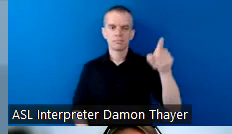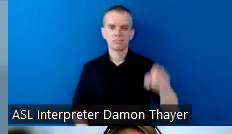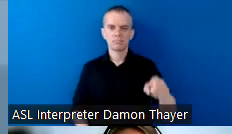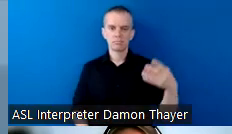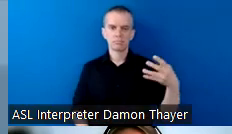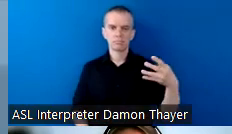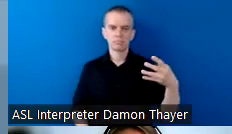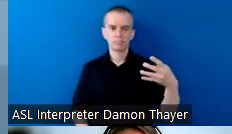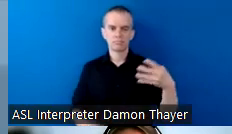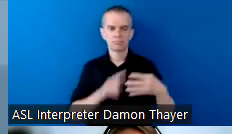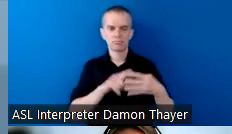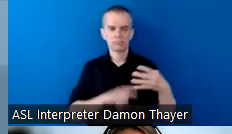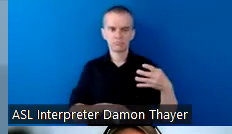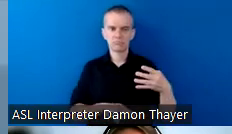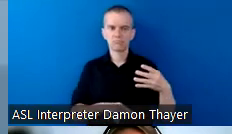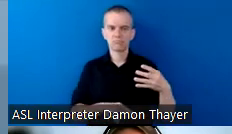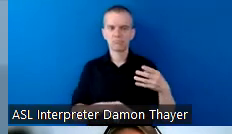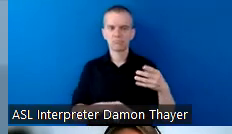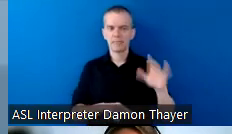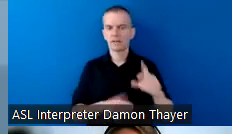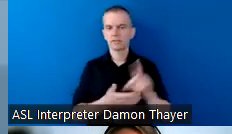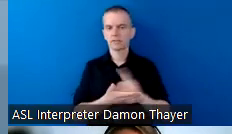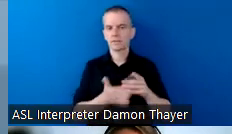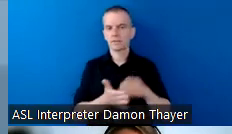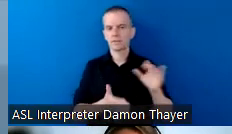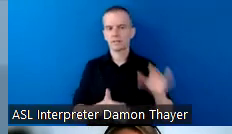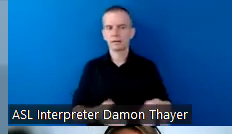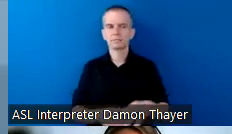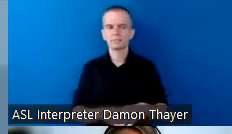classes experiencing discrimination, and that is disability,